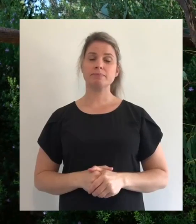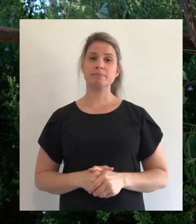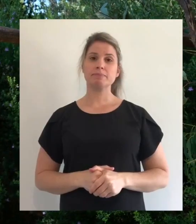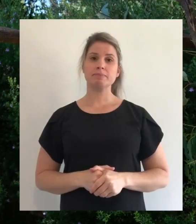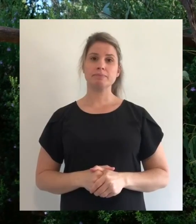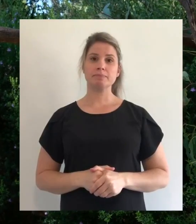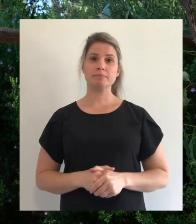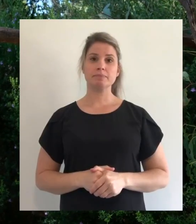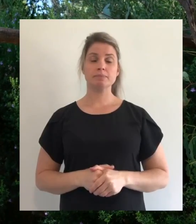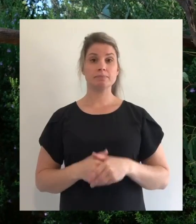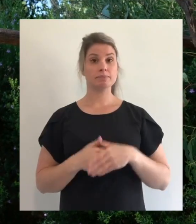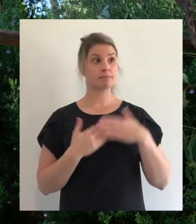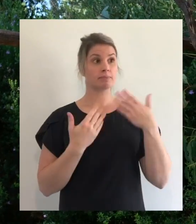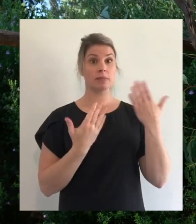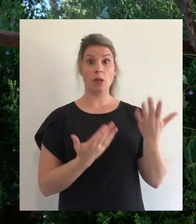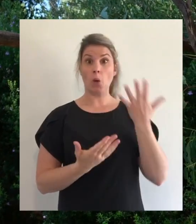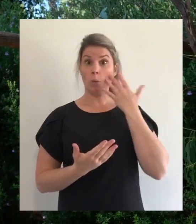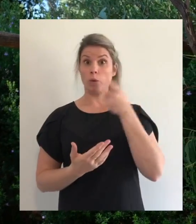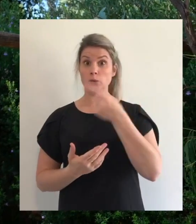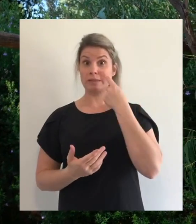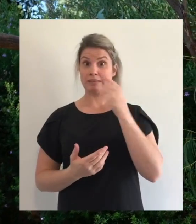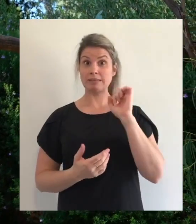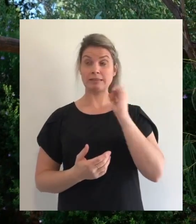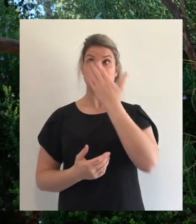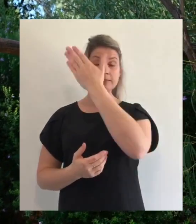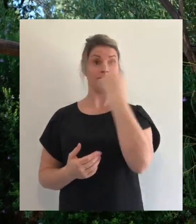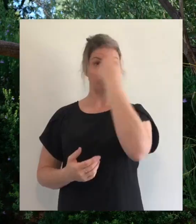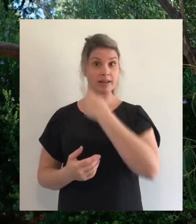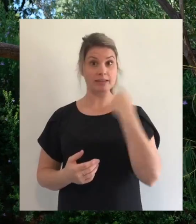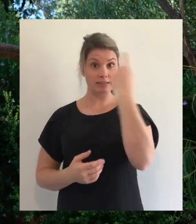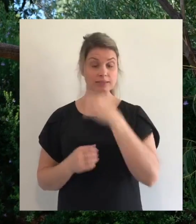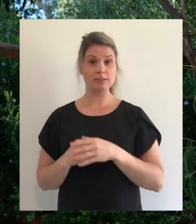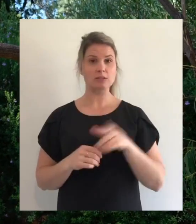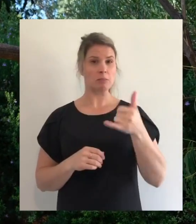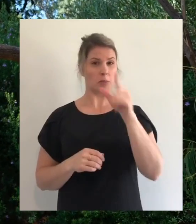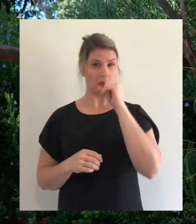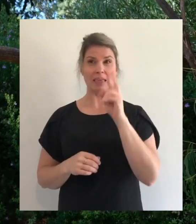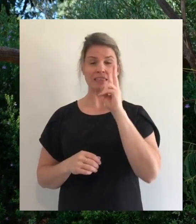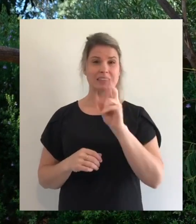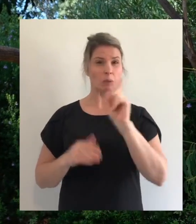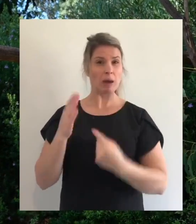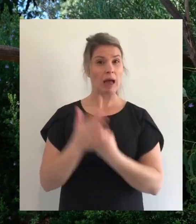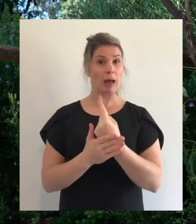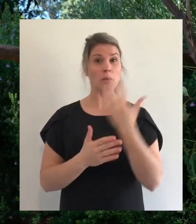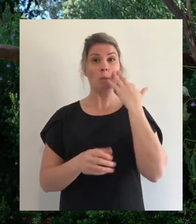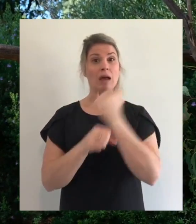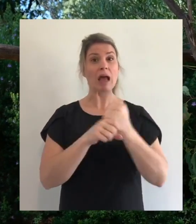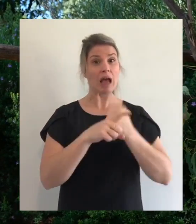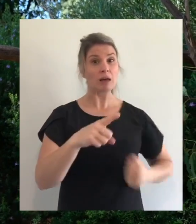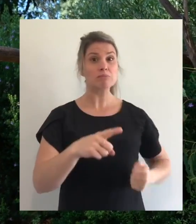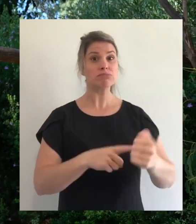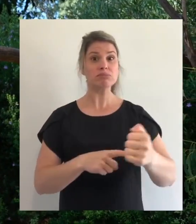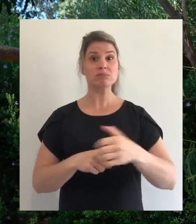us. Now if he happens to turn around, you might be able to see the result of that sort of rough start to his life is that he has quite